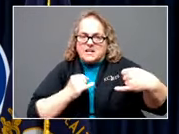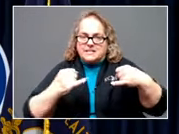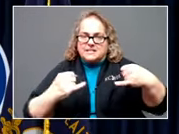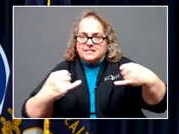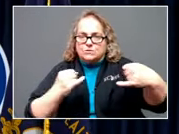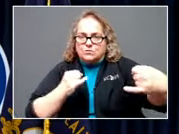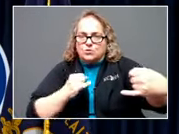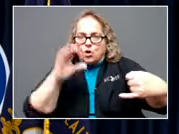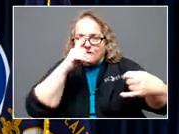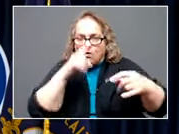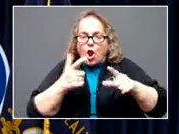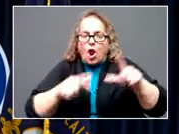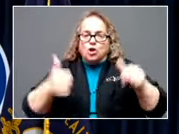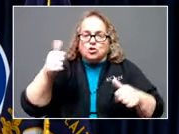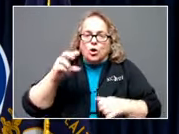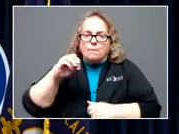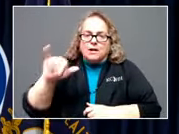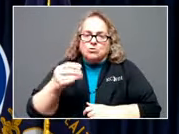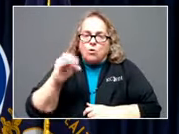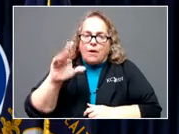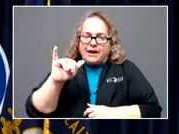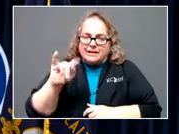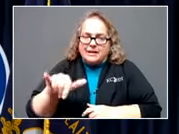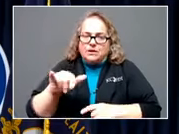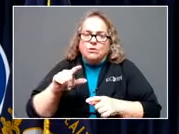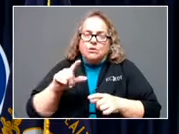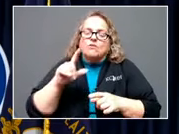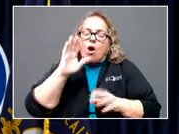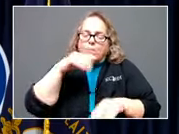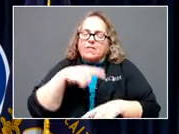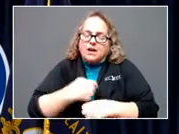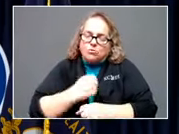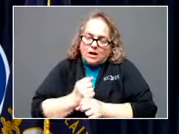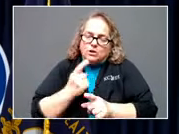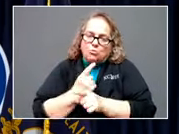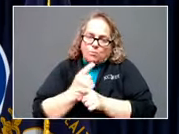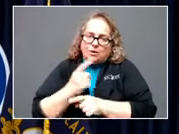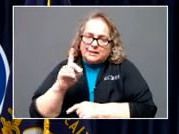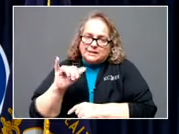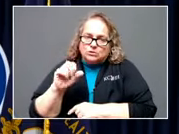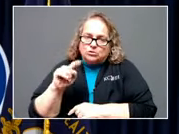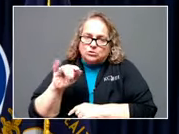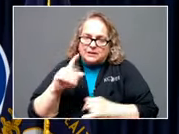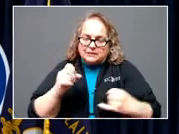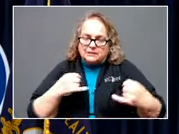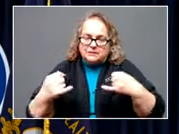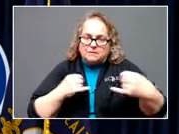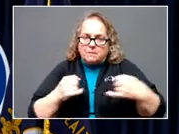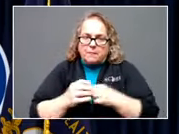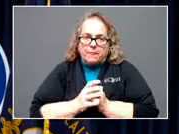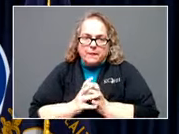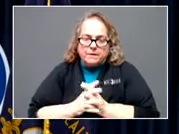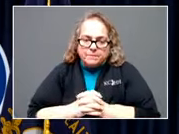than that, as opposed to create proper districts. Yes. Will the Team Western Kentucky Fund, I know it's